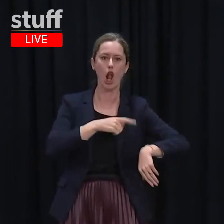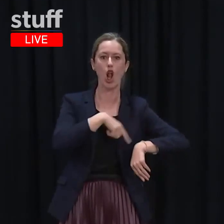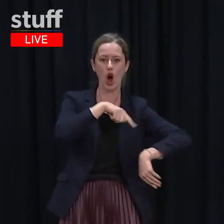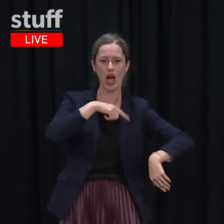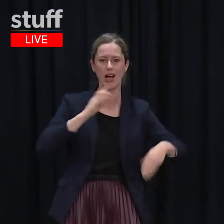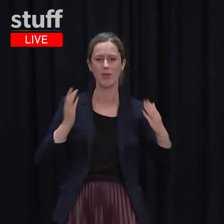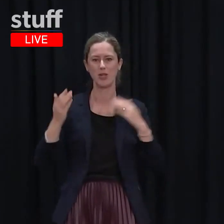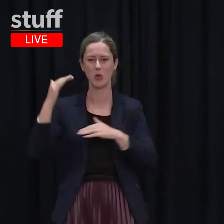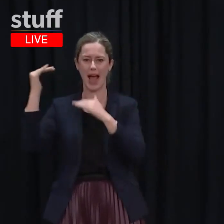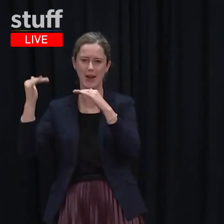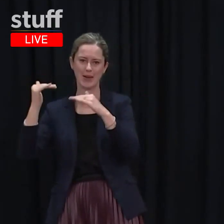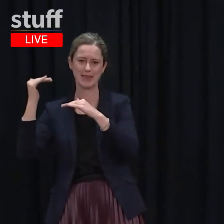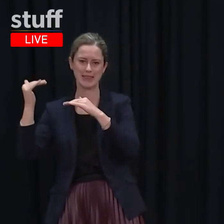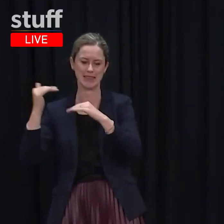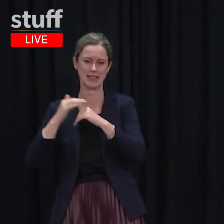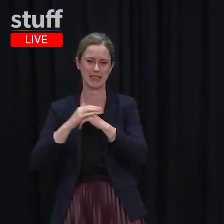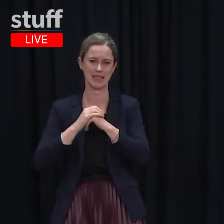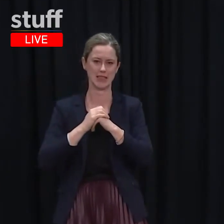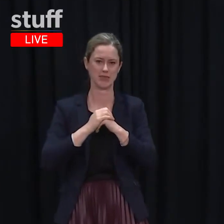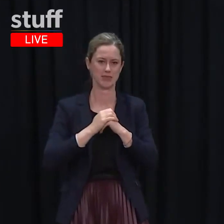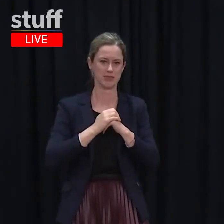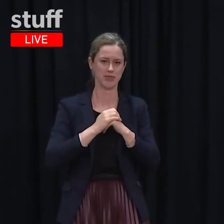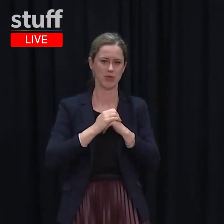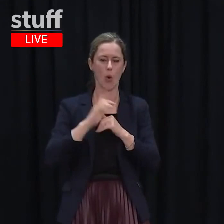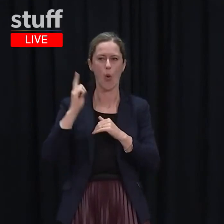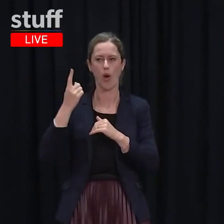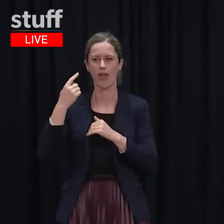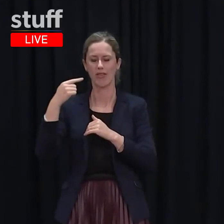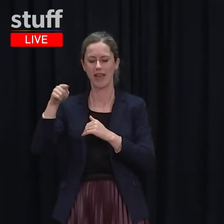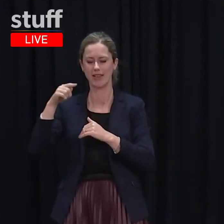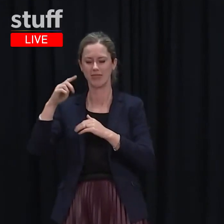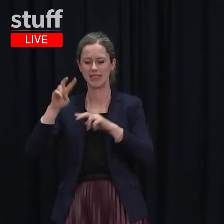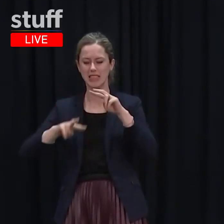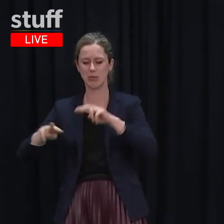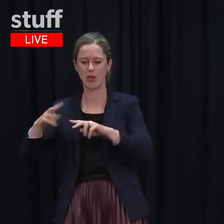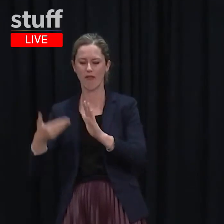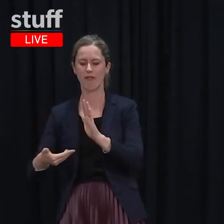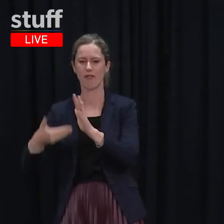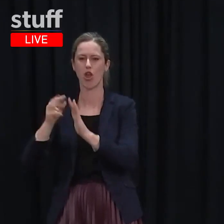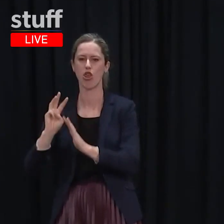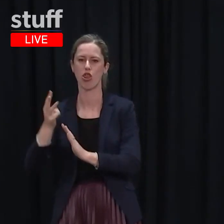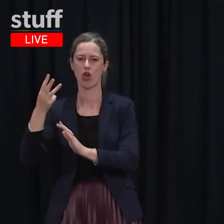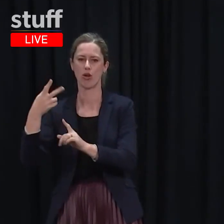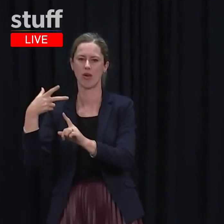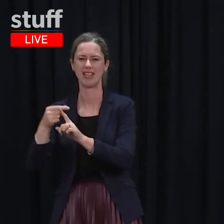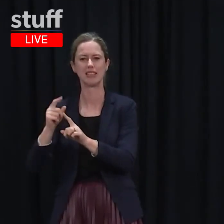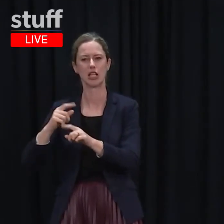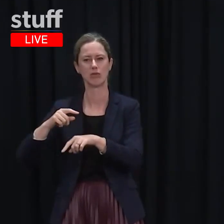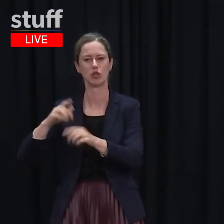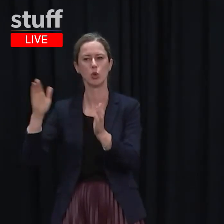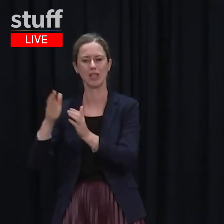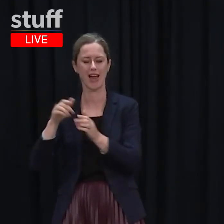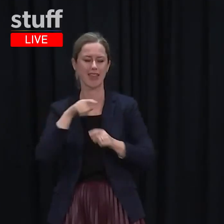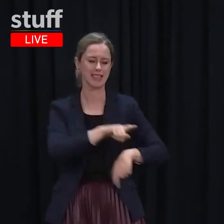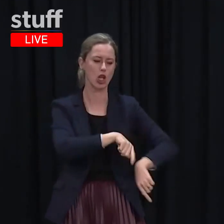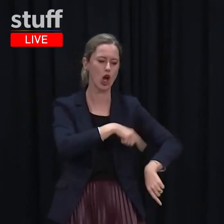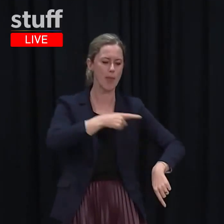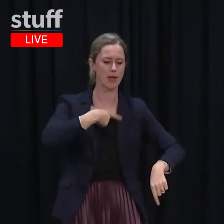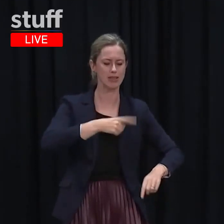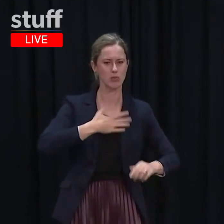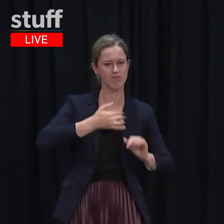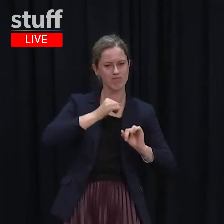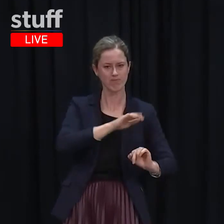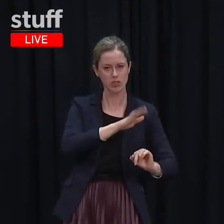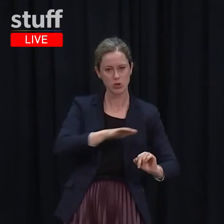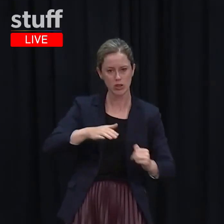do this assessment than, say, their assessment of boosters or even their original approval, emergency approval. So, and it may well be